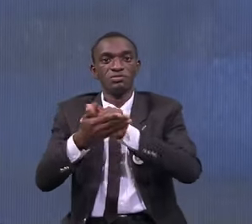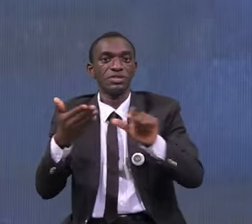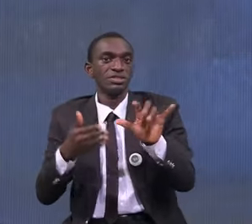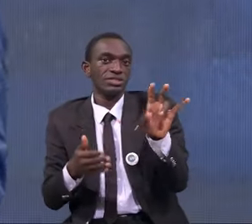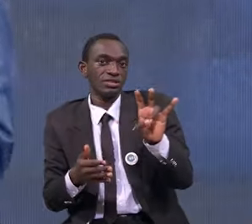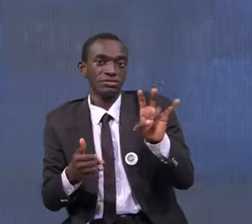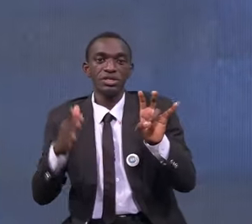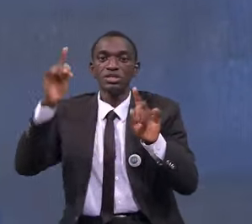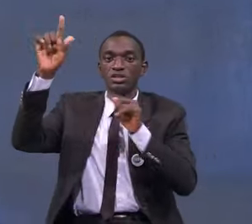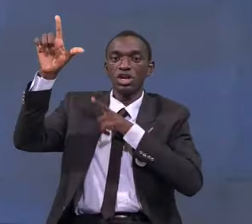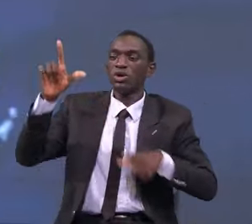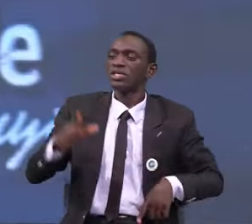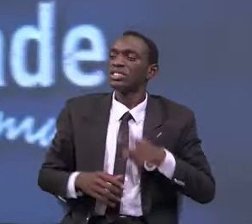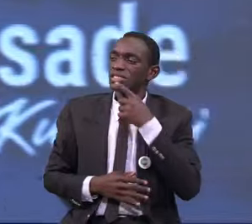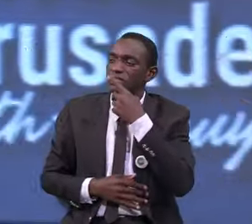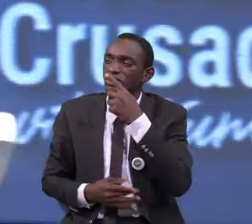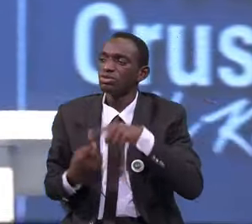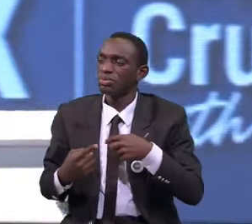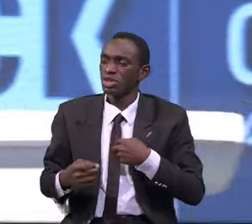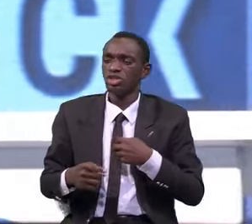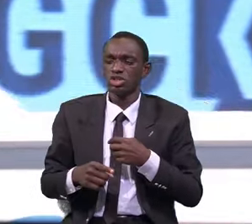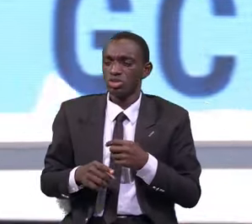I am a child.